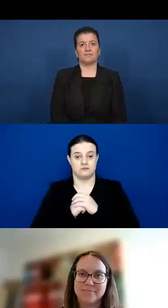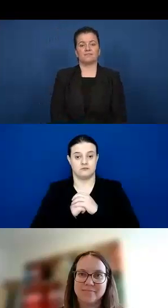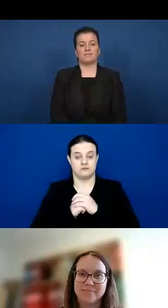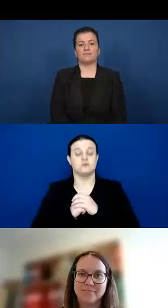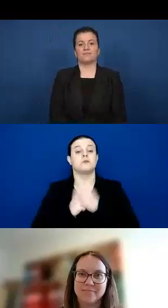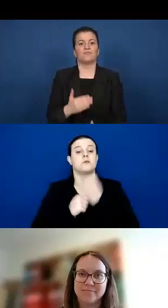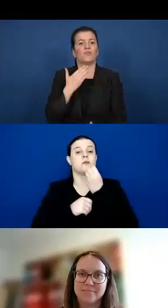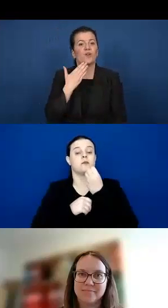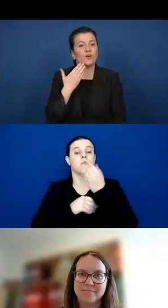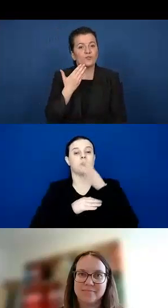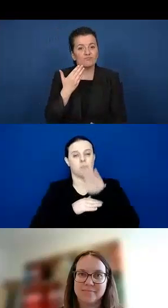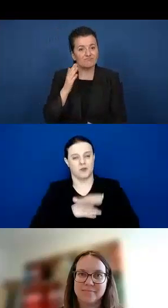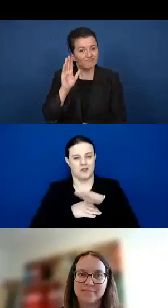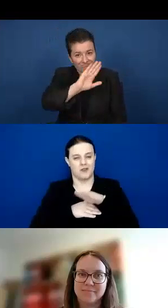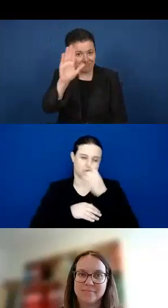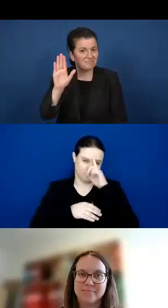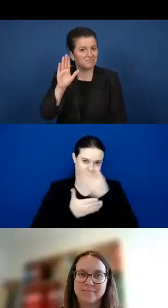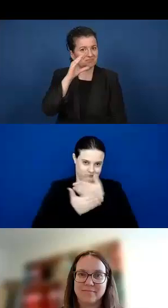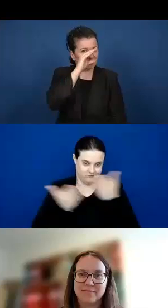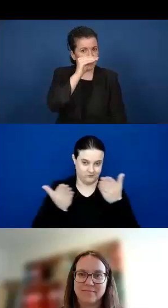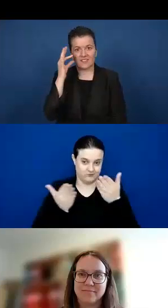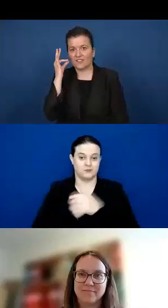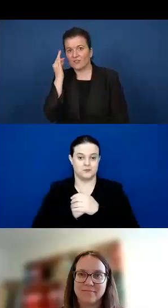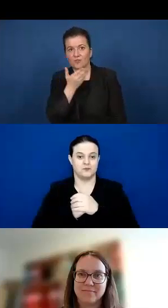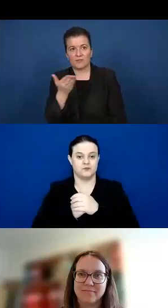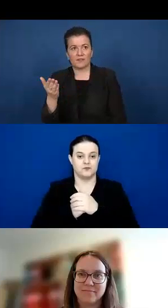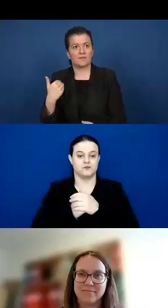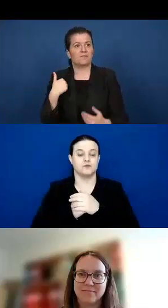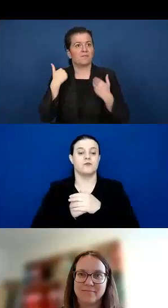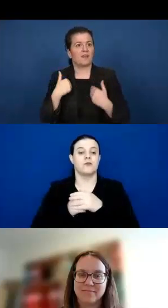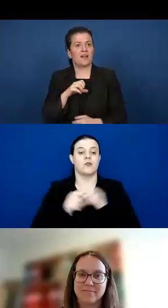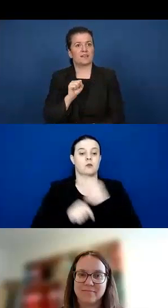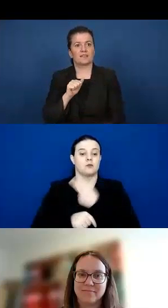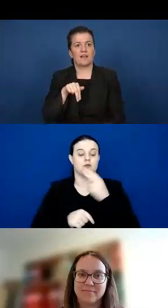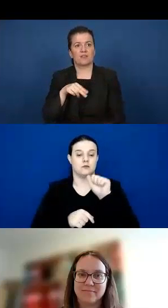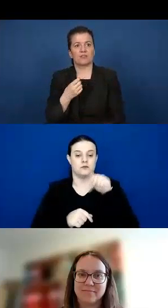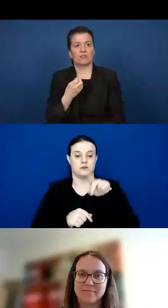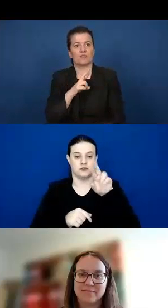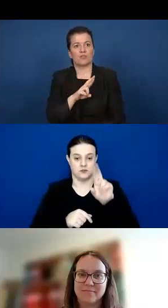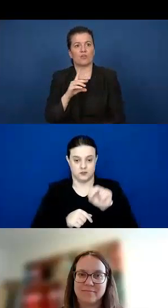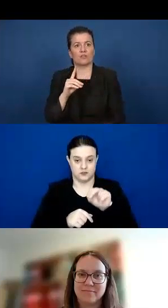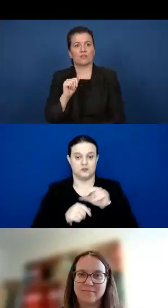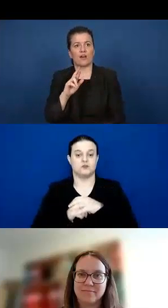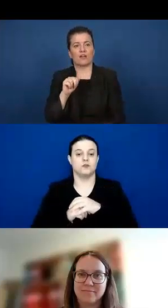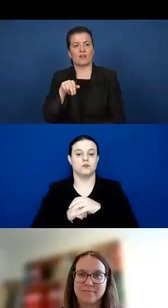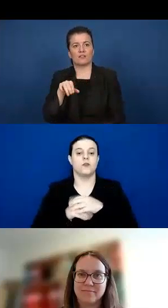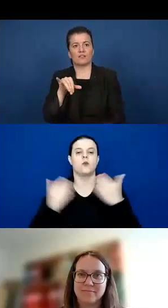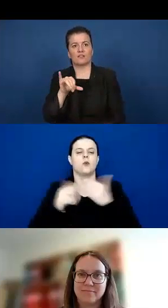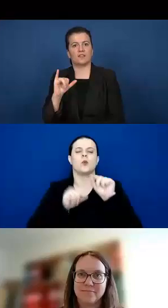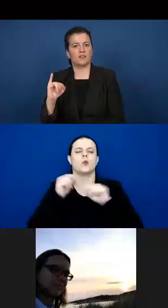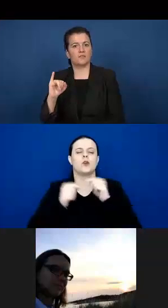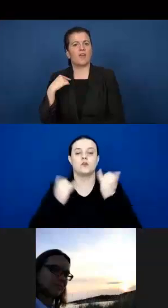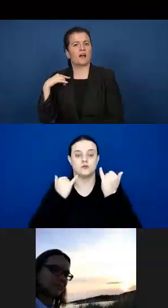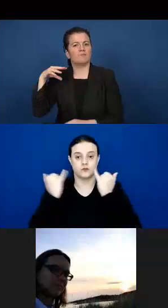Good afternoon, ladies and gentlemen. My name is Sándor Darányi from the Swedish School of Library and Information Science at